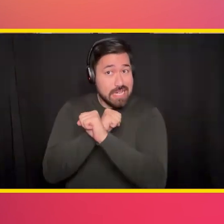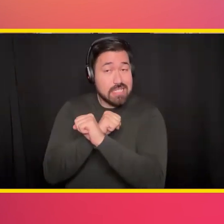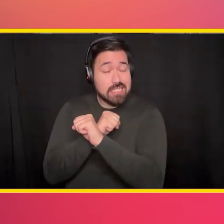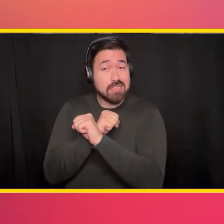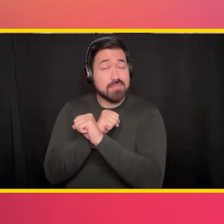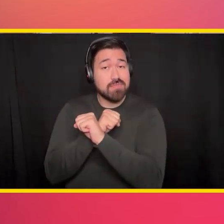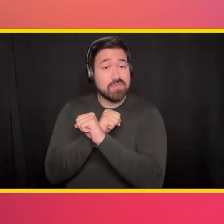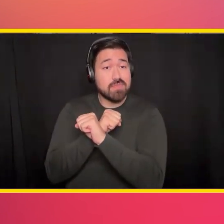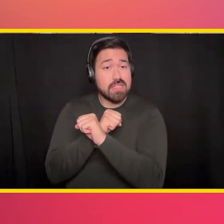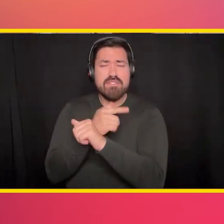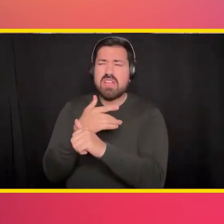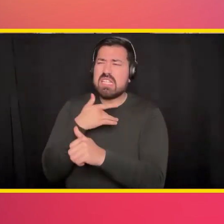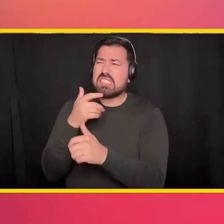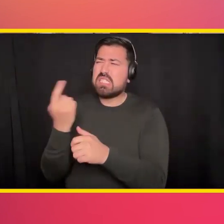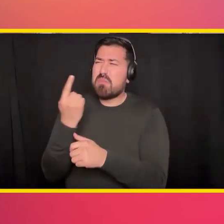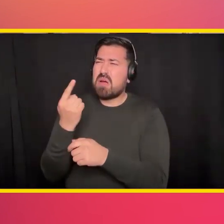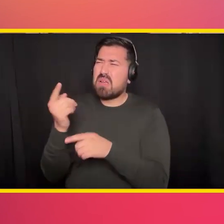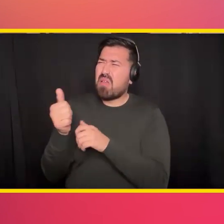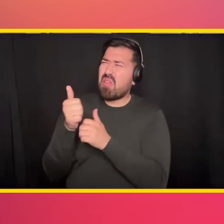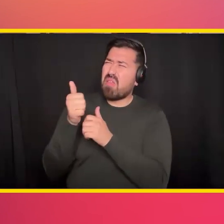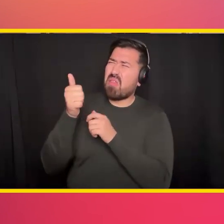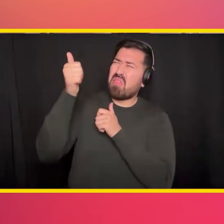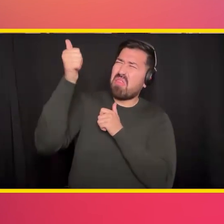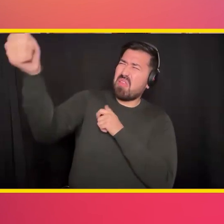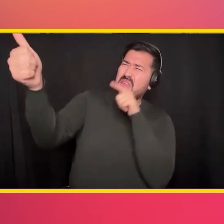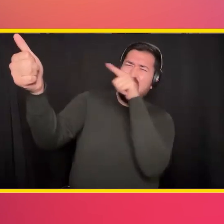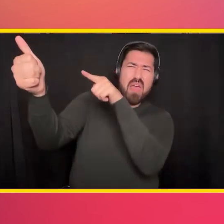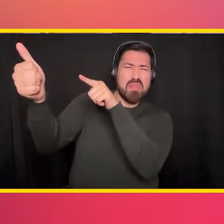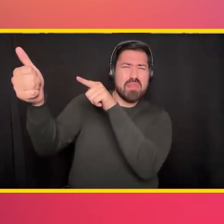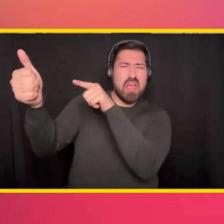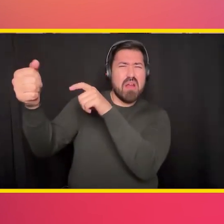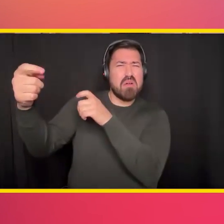somebody very distant to you is impacting your livelihood.